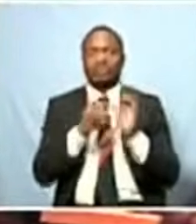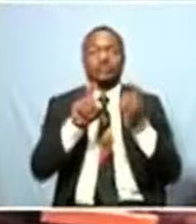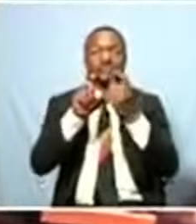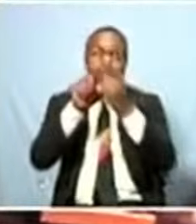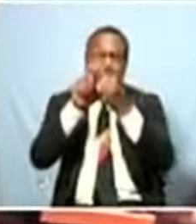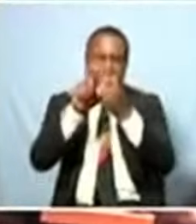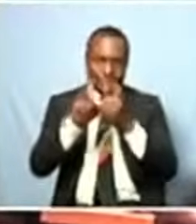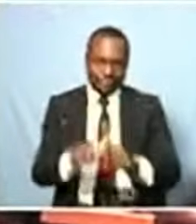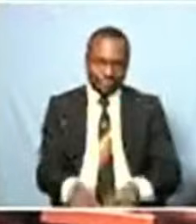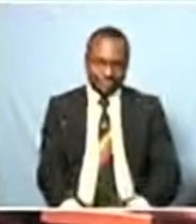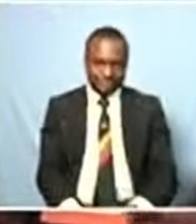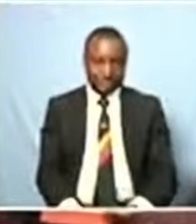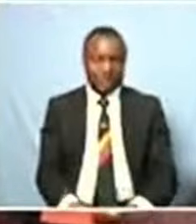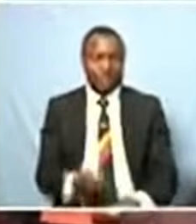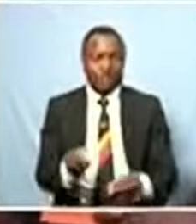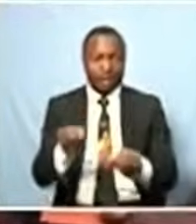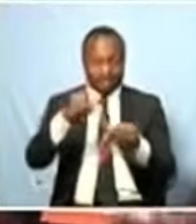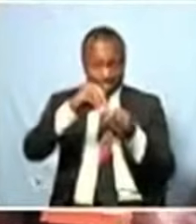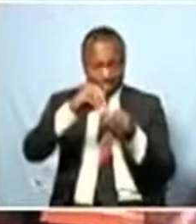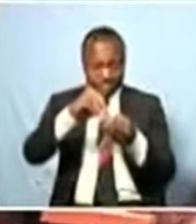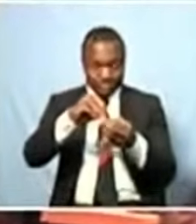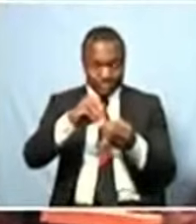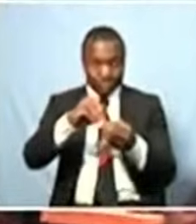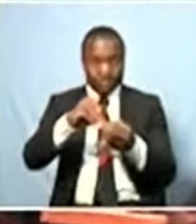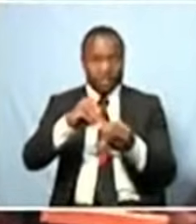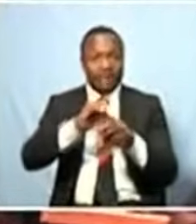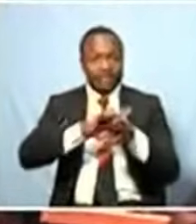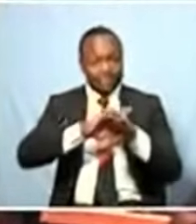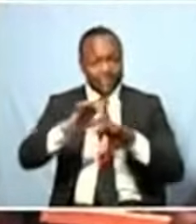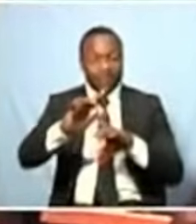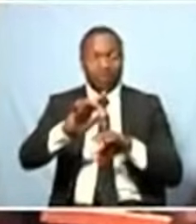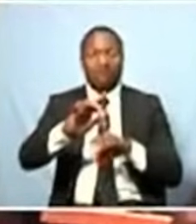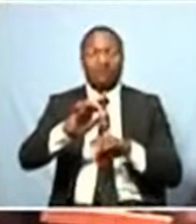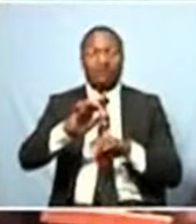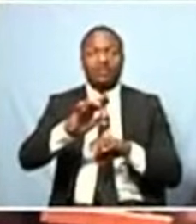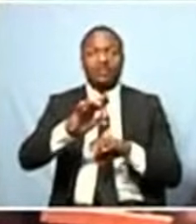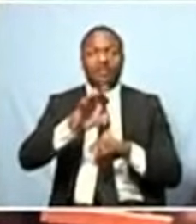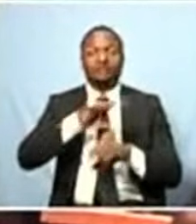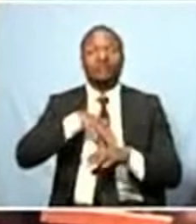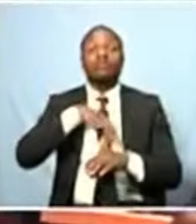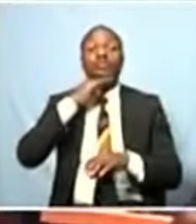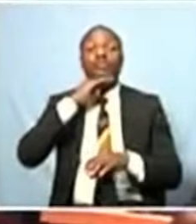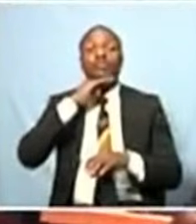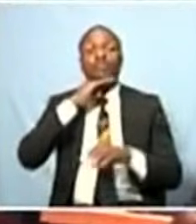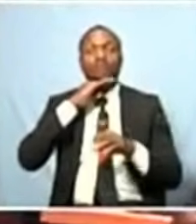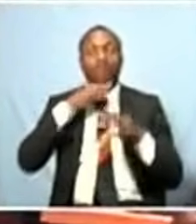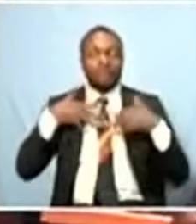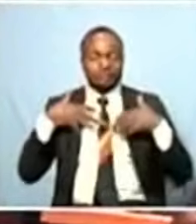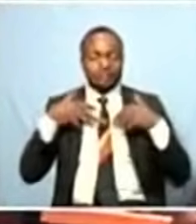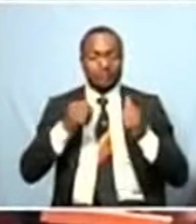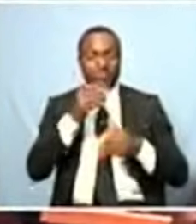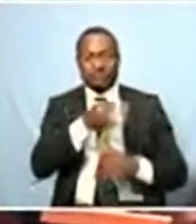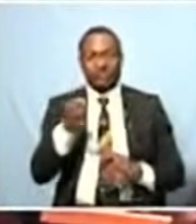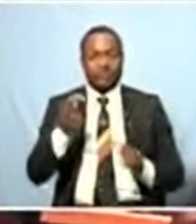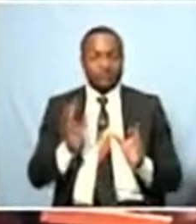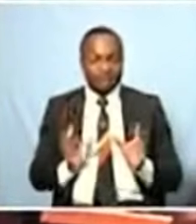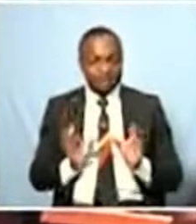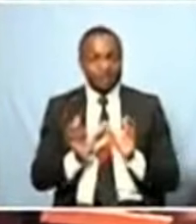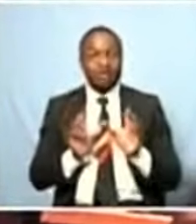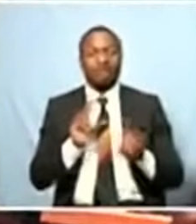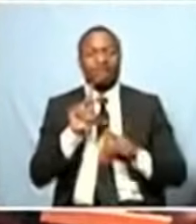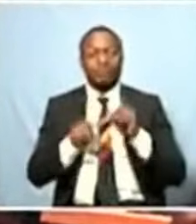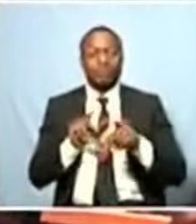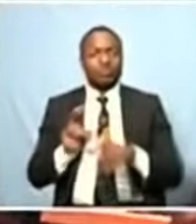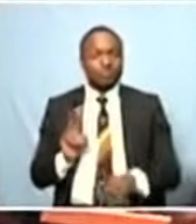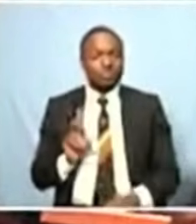constraint. In addition, the lack of adequate health facilities has forced people to walk long